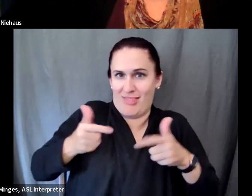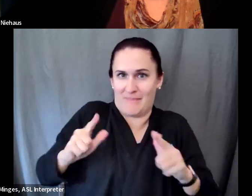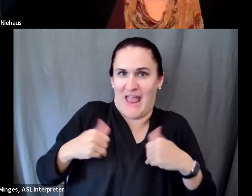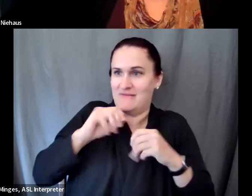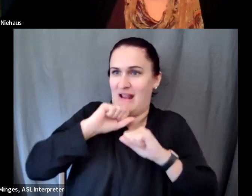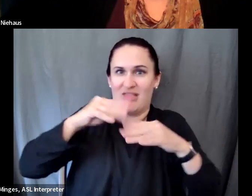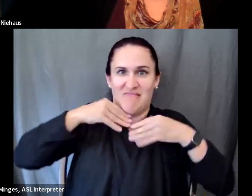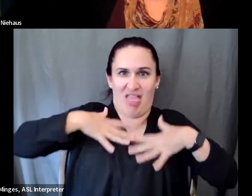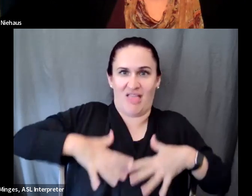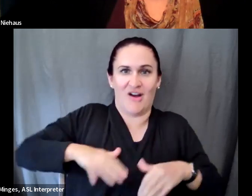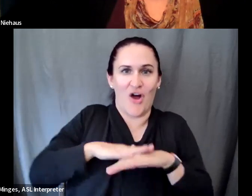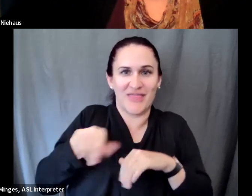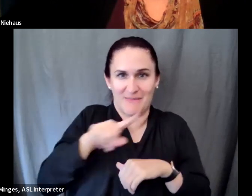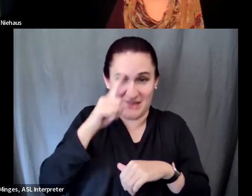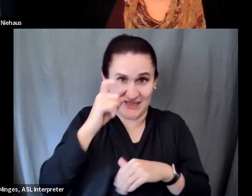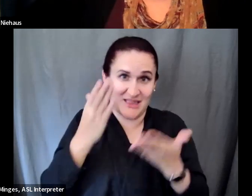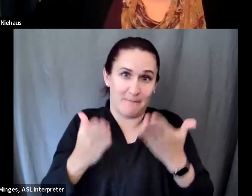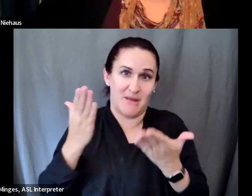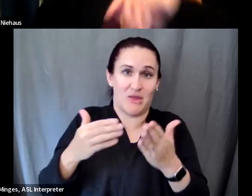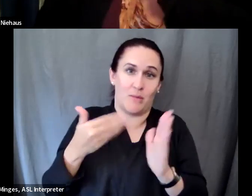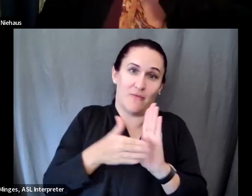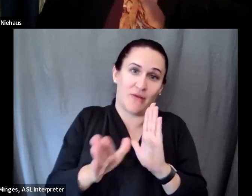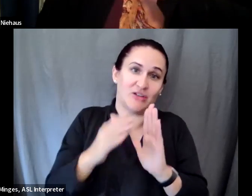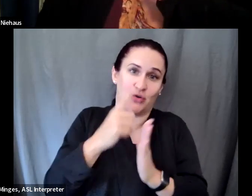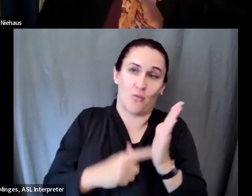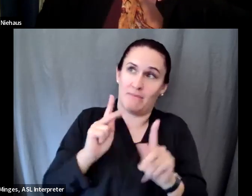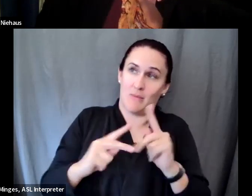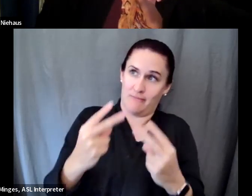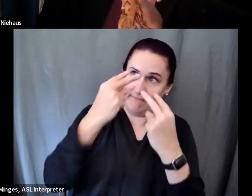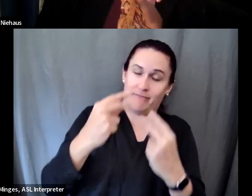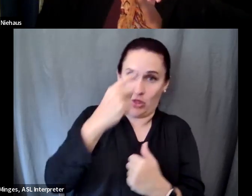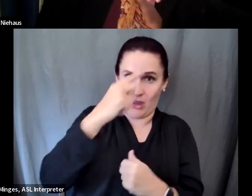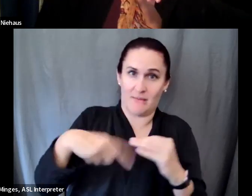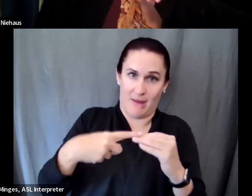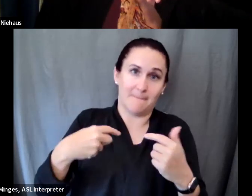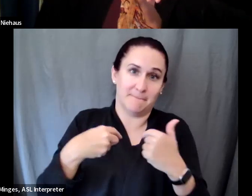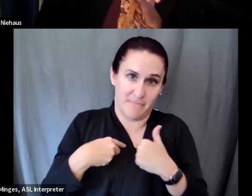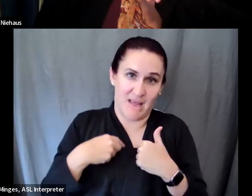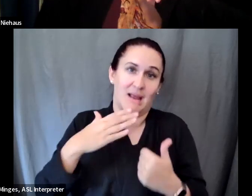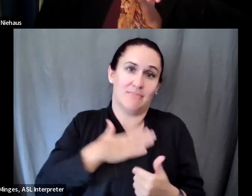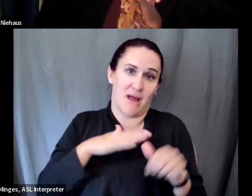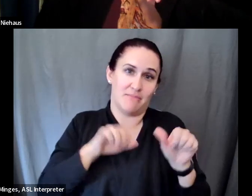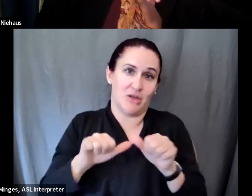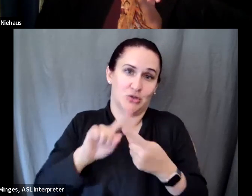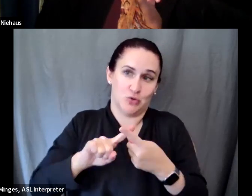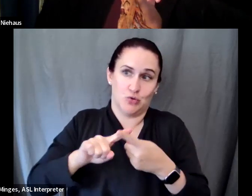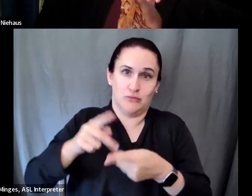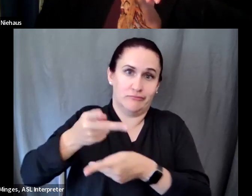them, since I thought they might be a reflection of what folks thought about me and my ability to